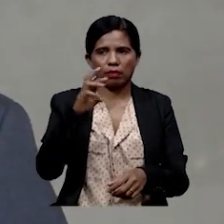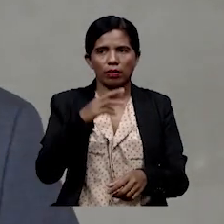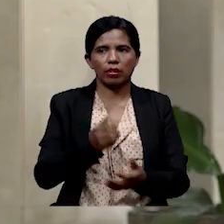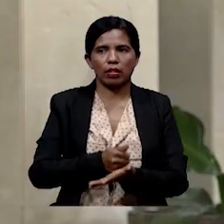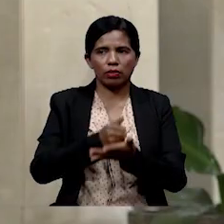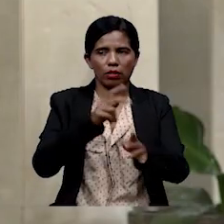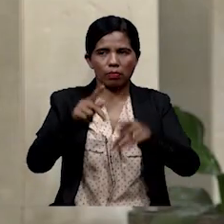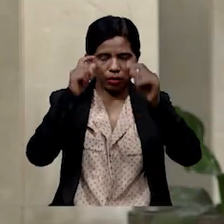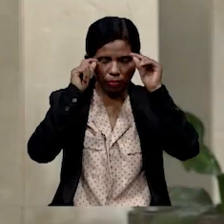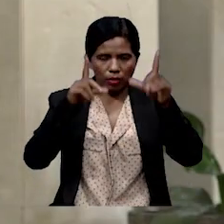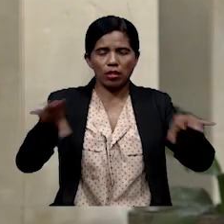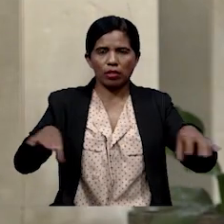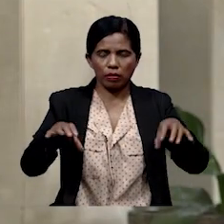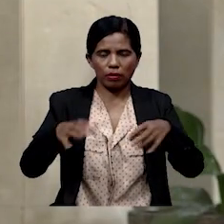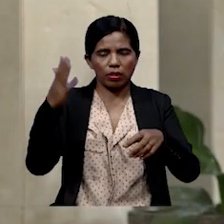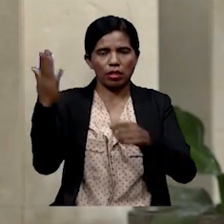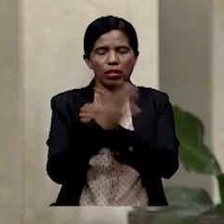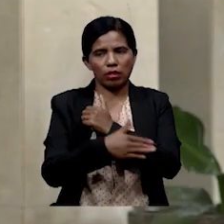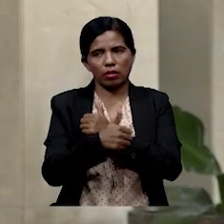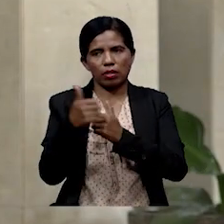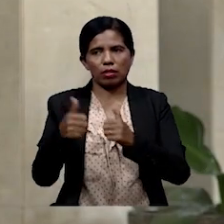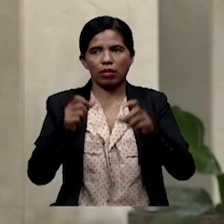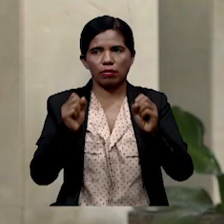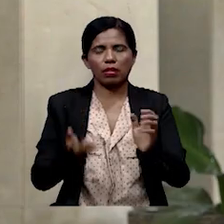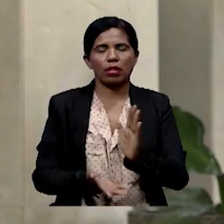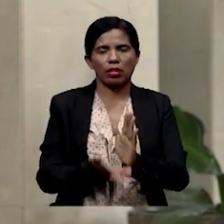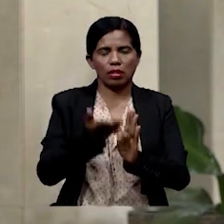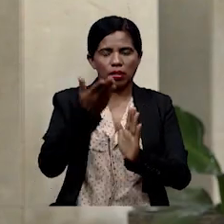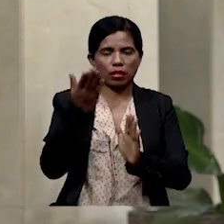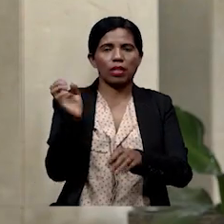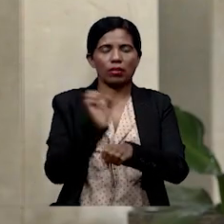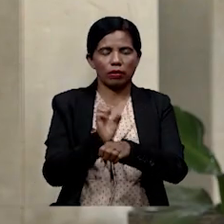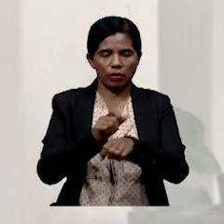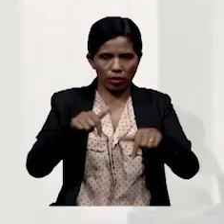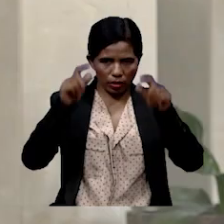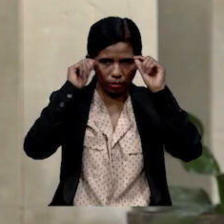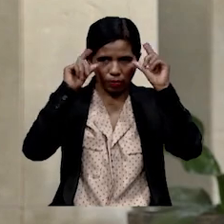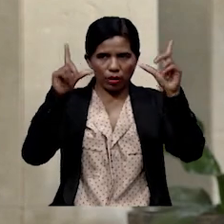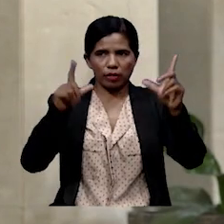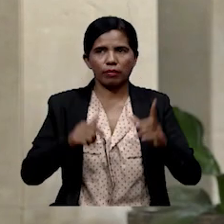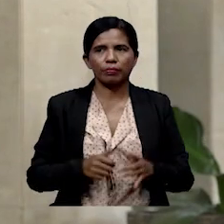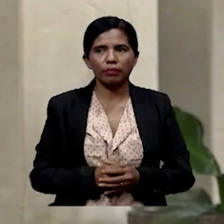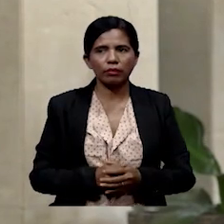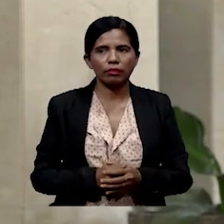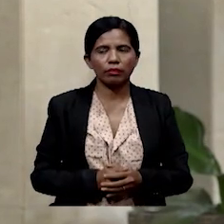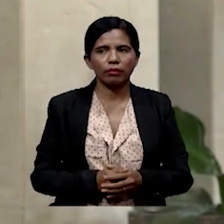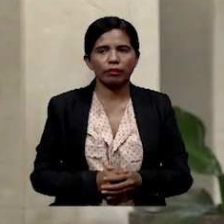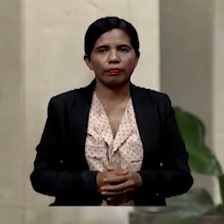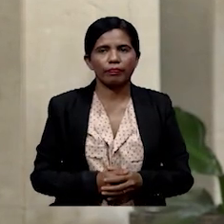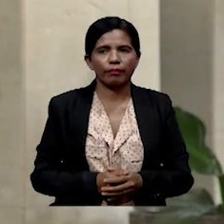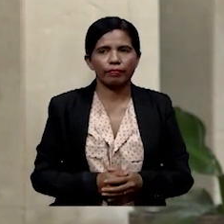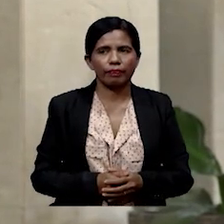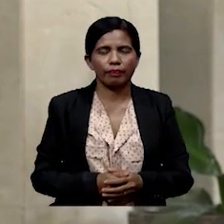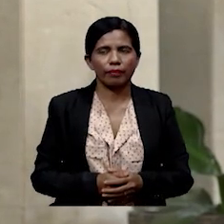facilita Timor-Leste sira ba serviço e railiur, hodi bele hasa e crescimento economia e Timor-Leste. Any country may